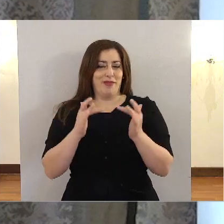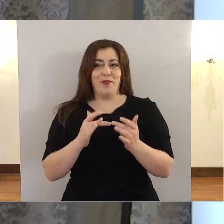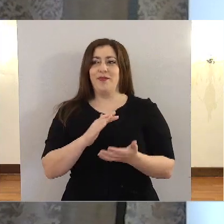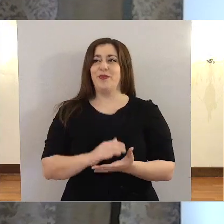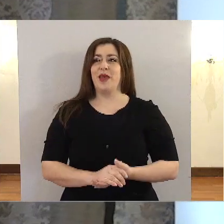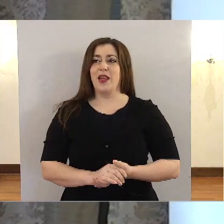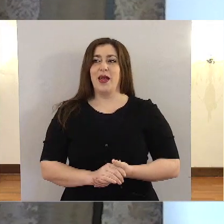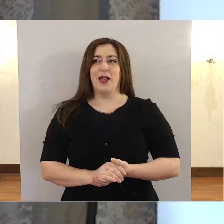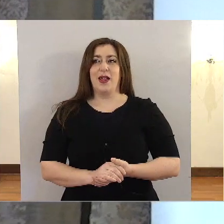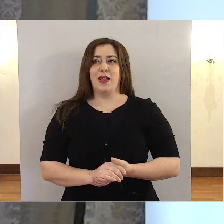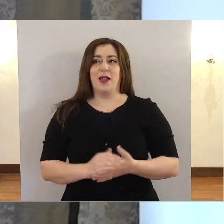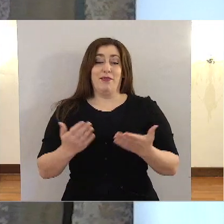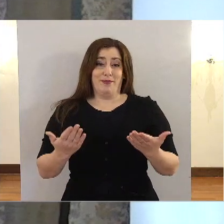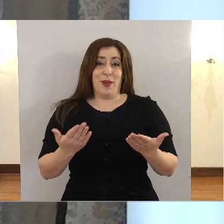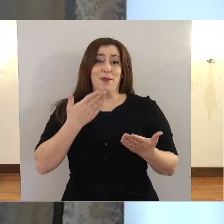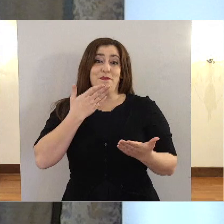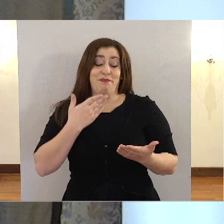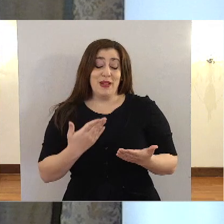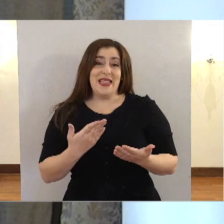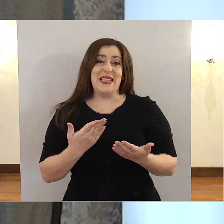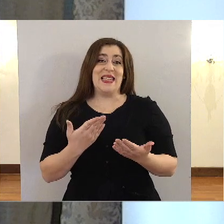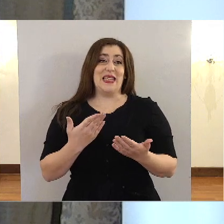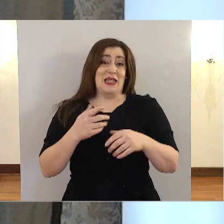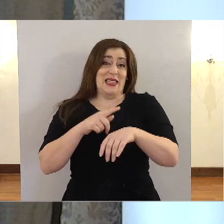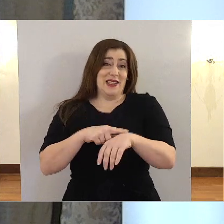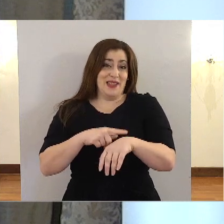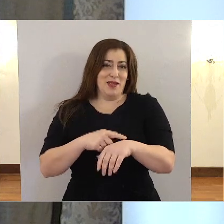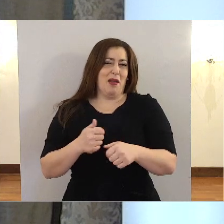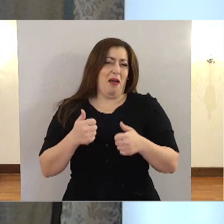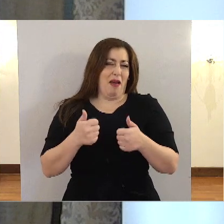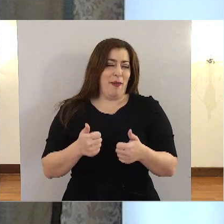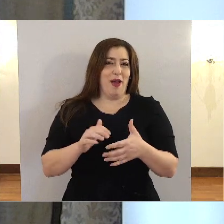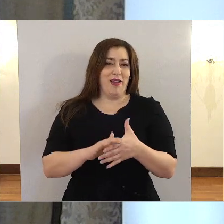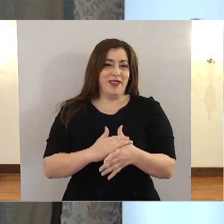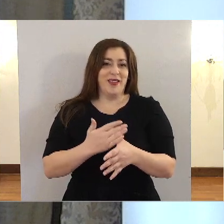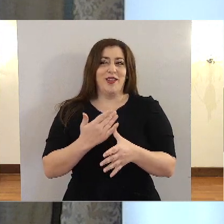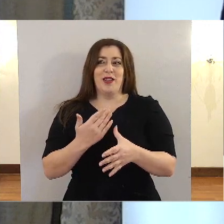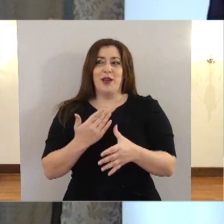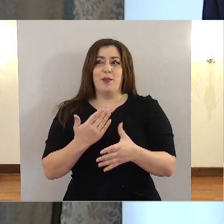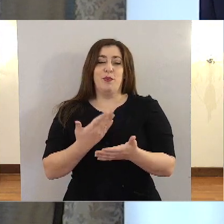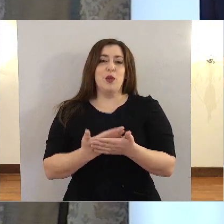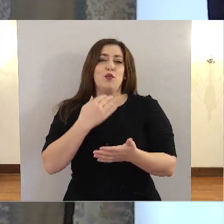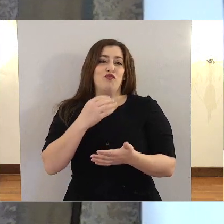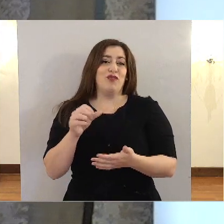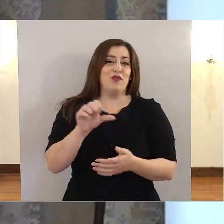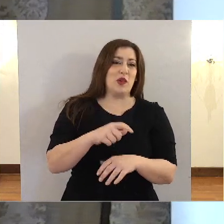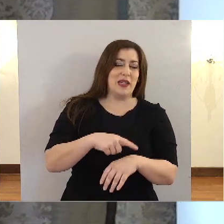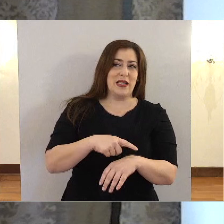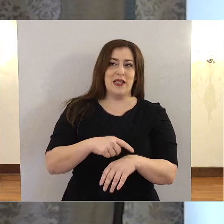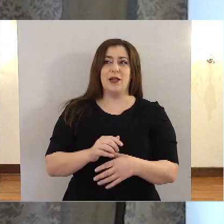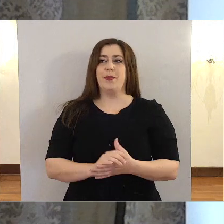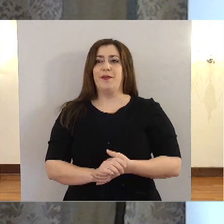so we do appreciate that you're bearing with us the next 3 to 4 hours to share with you what the Human